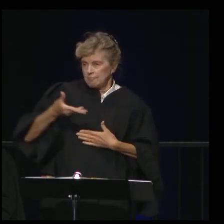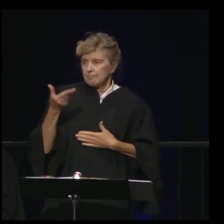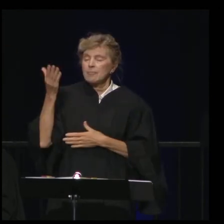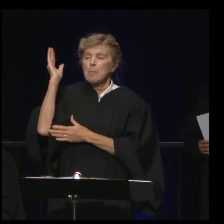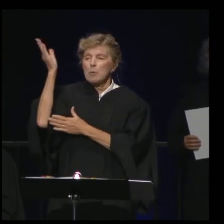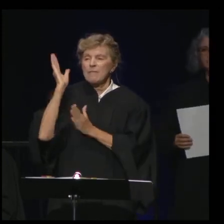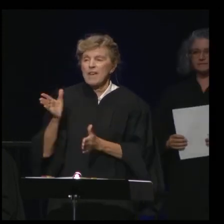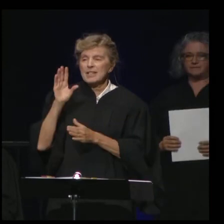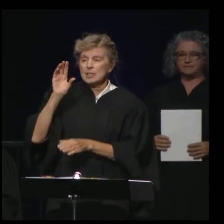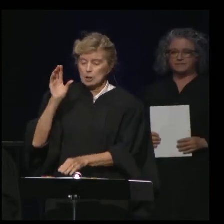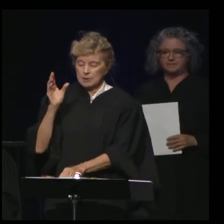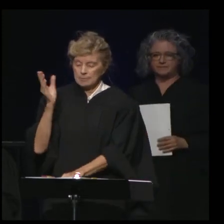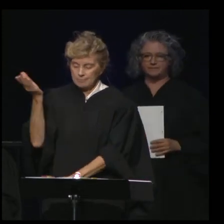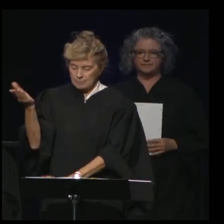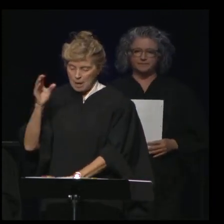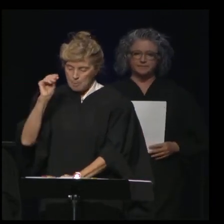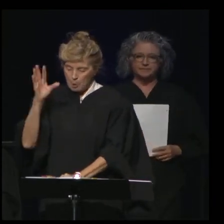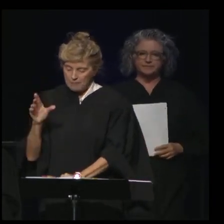Rahnama.